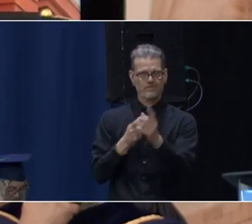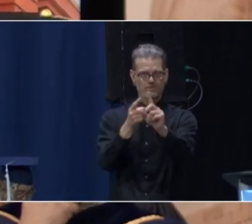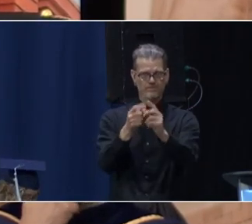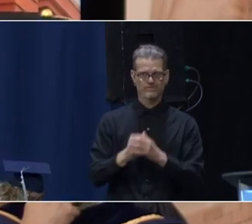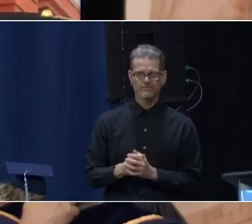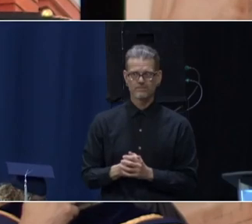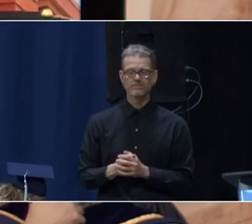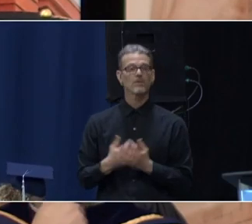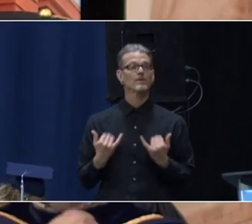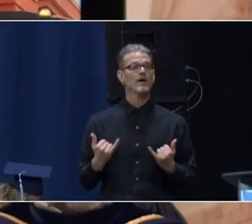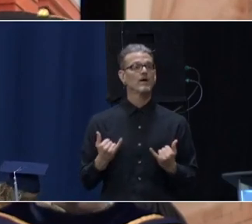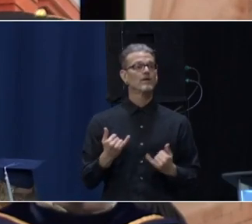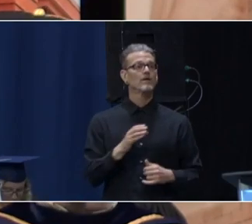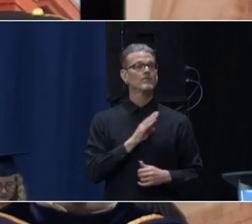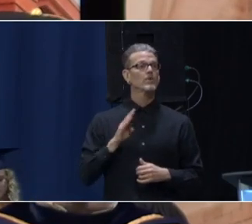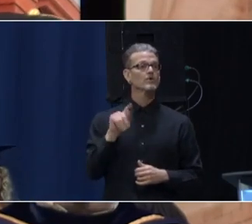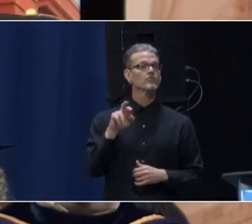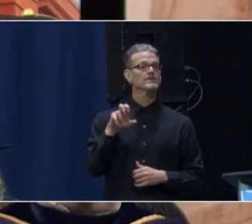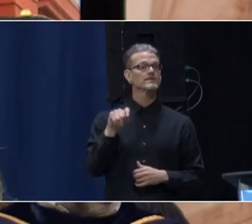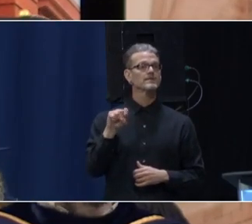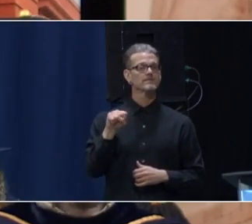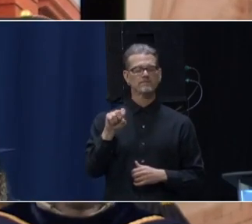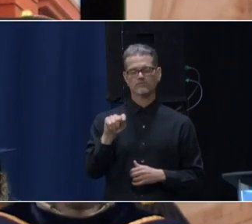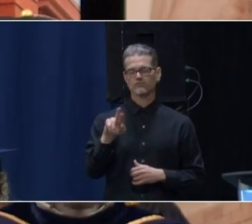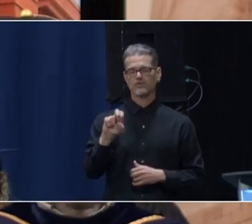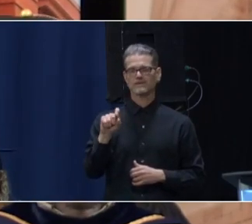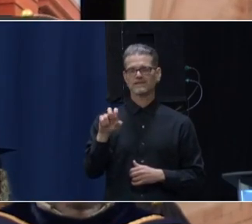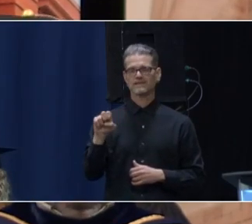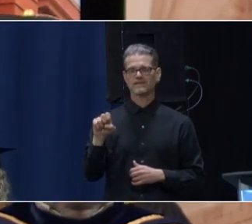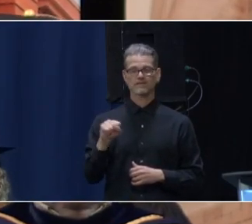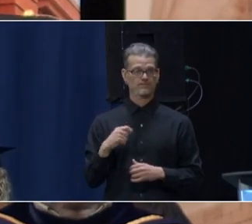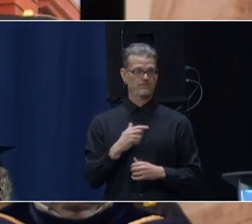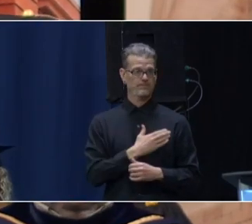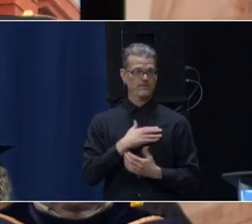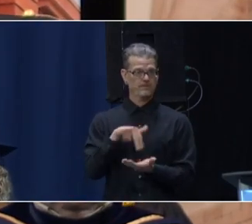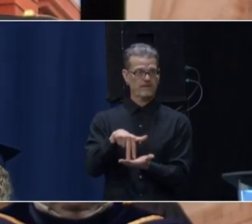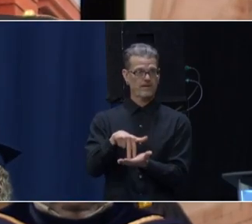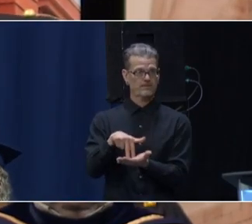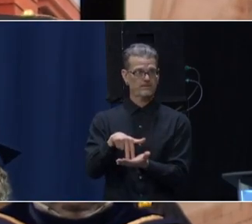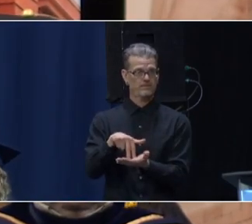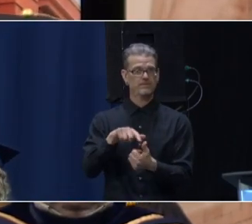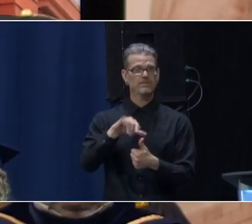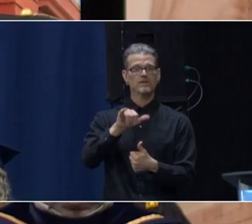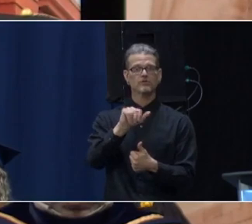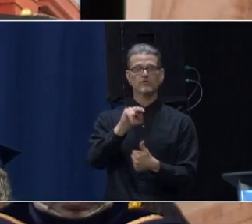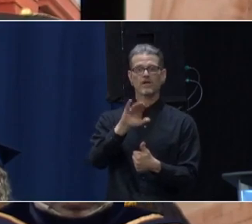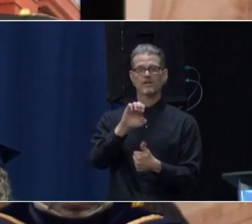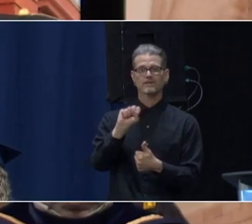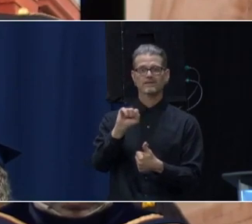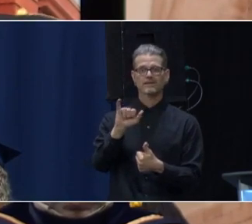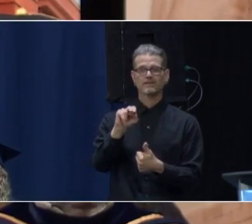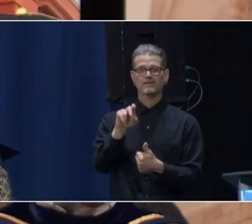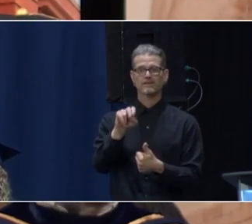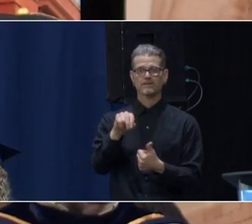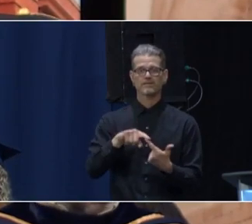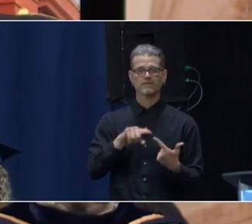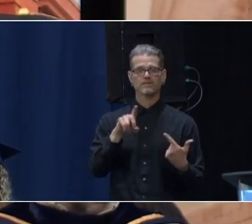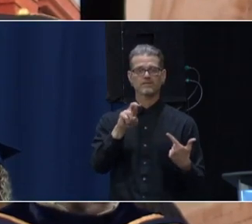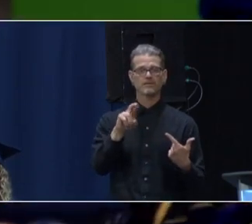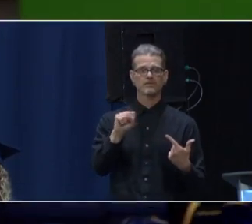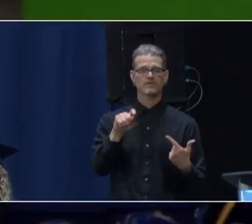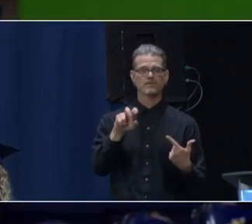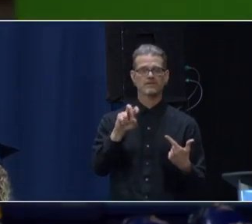us this afternoon please stand to be recognized, including trustees Janice Sinden, Dr.